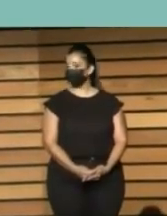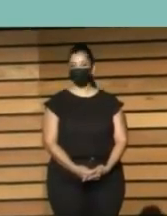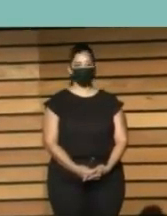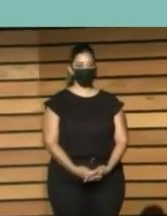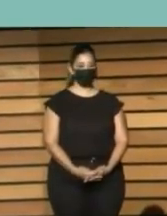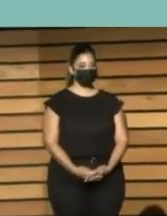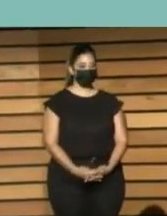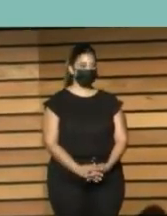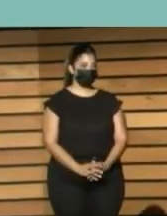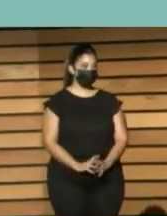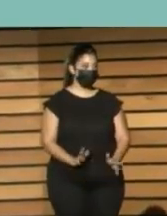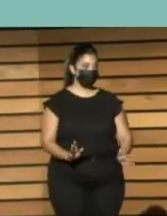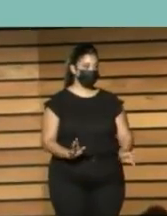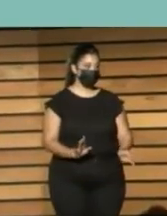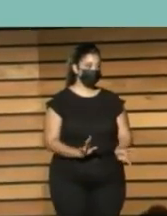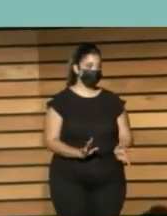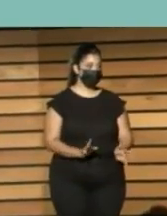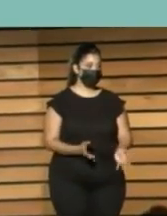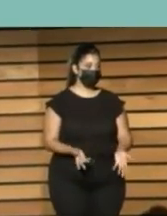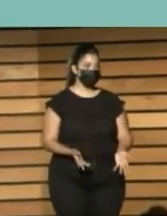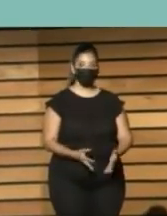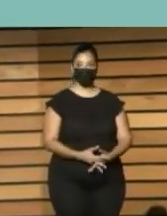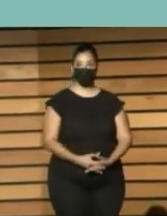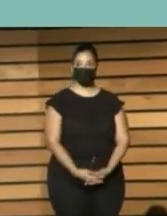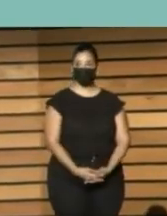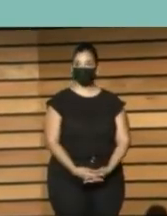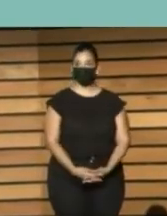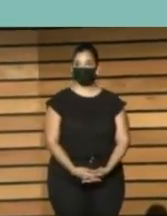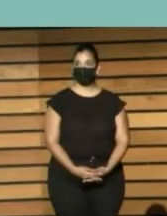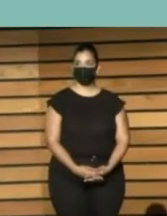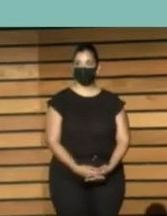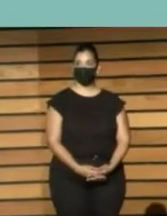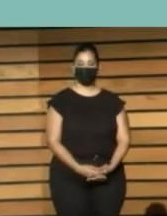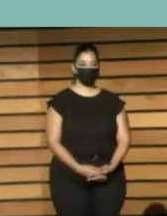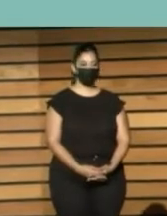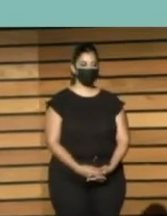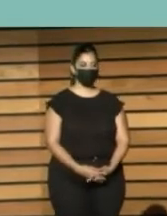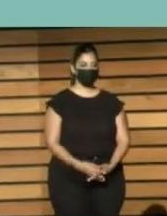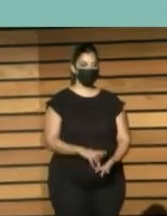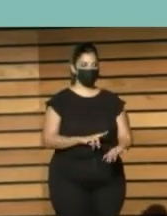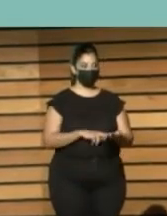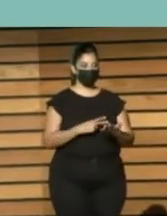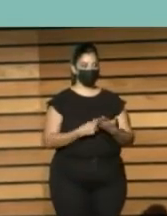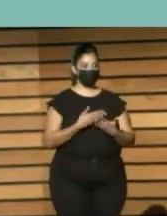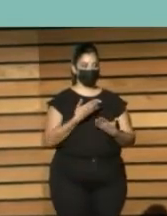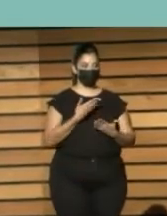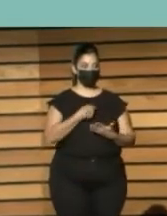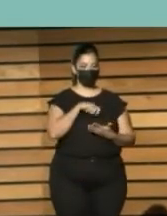And I think the distance is efficient Not to be a threat to any of you